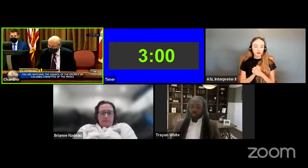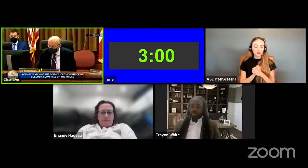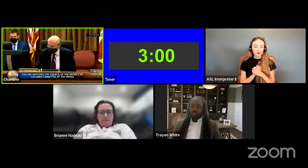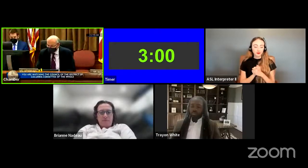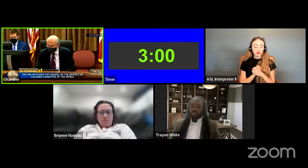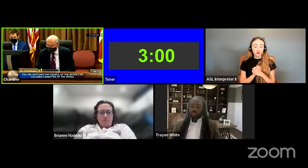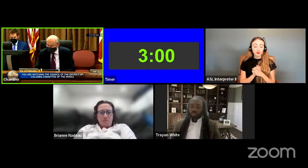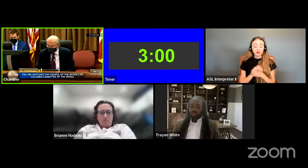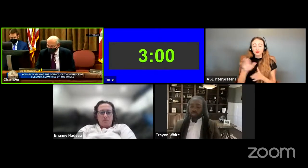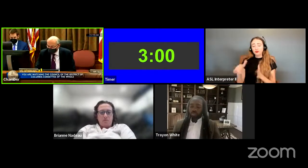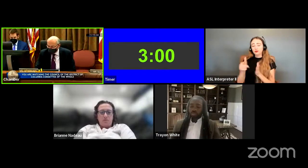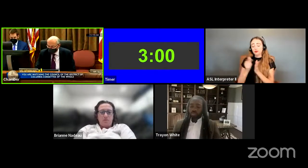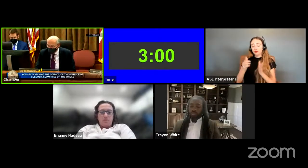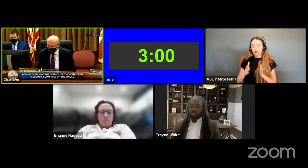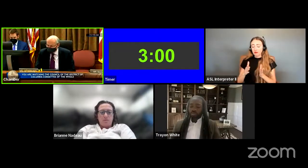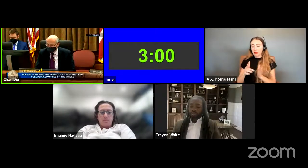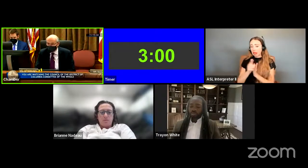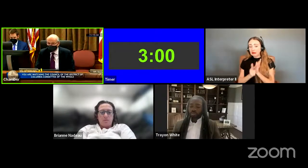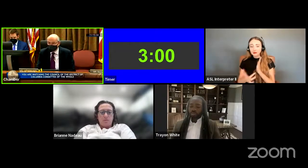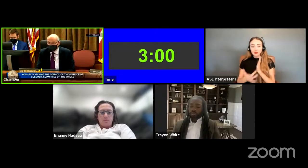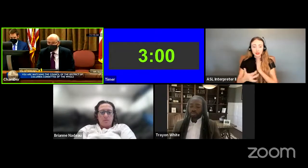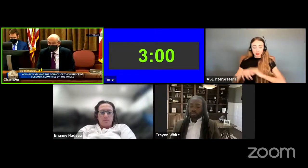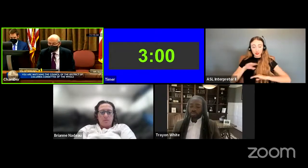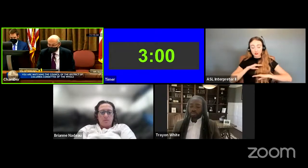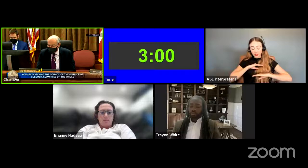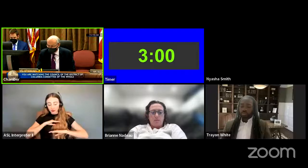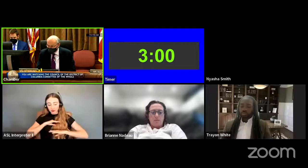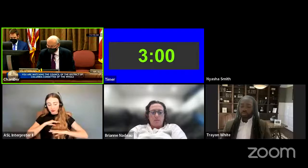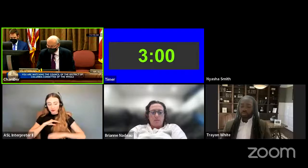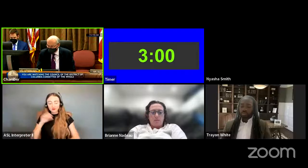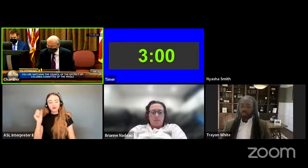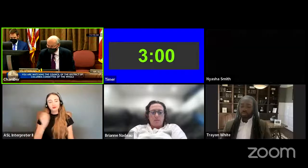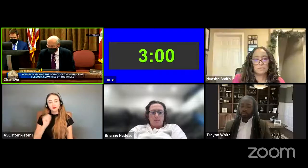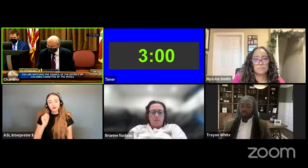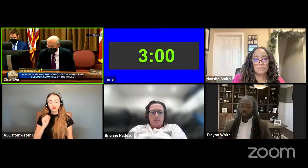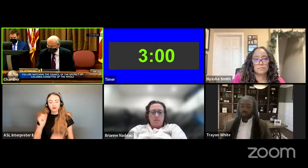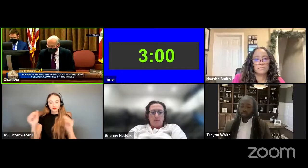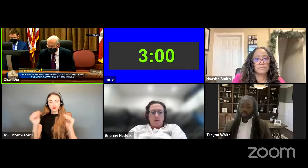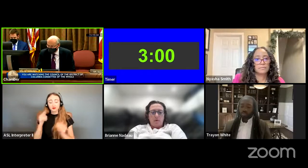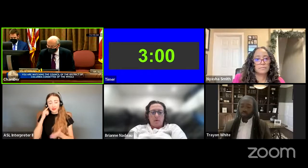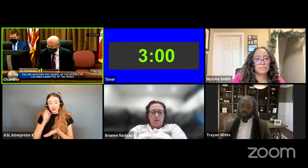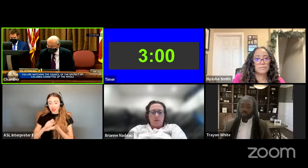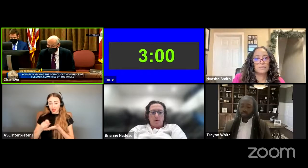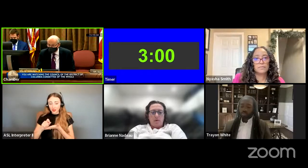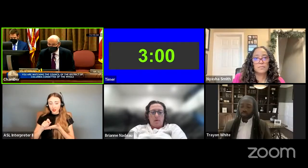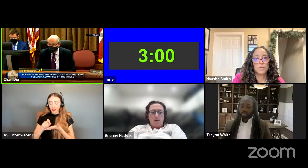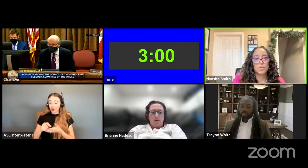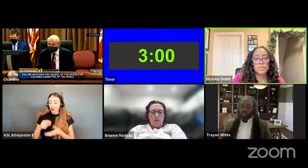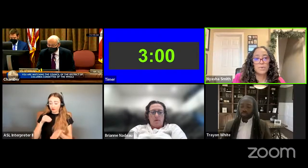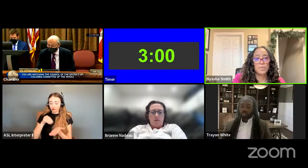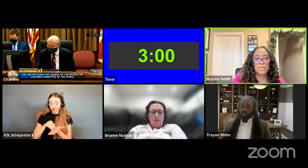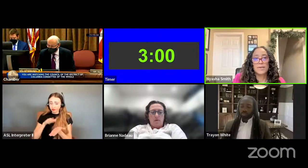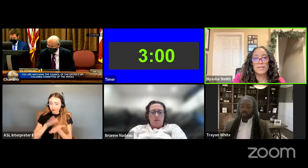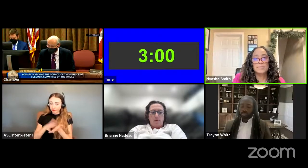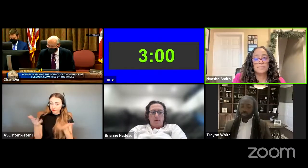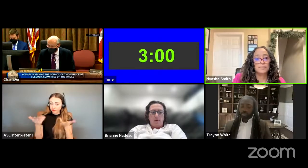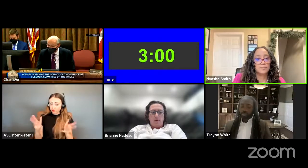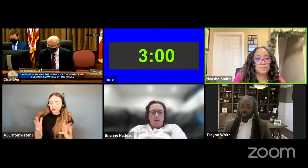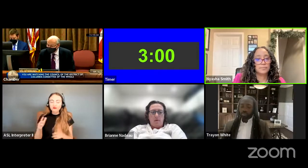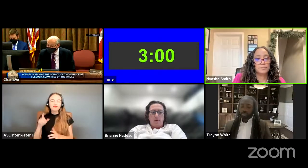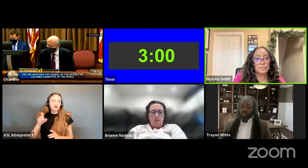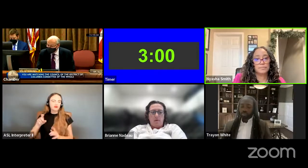Madam General Counsel, is the measure legally and technically sufficient for our consideration? Yes, it is. Madam Secretary, is the record complete? Once the report is